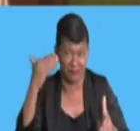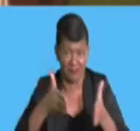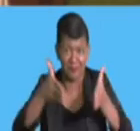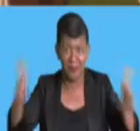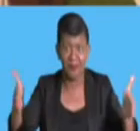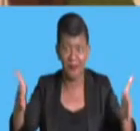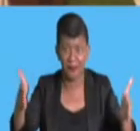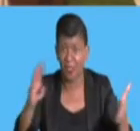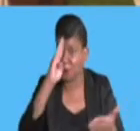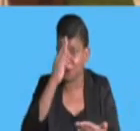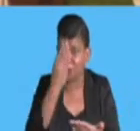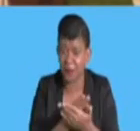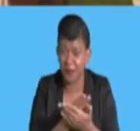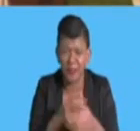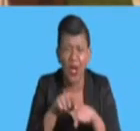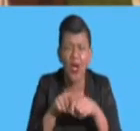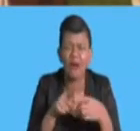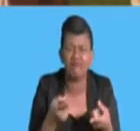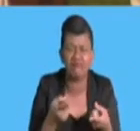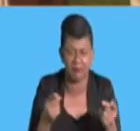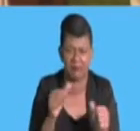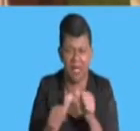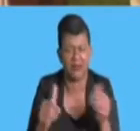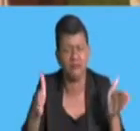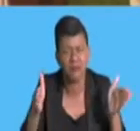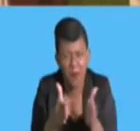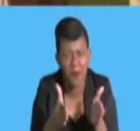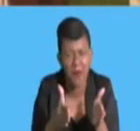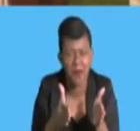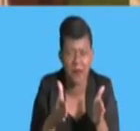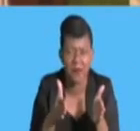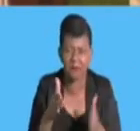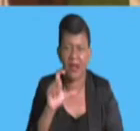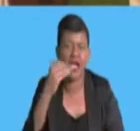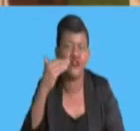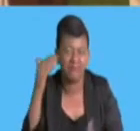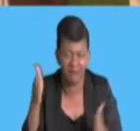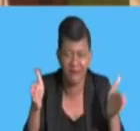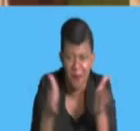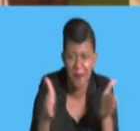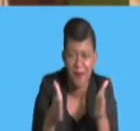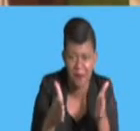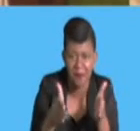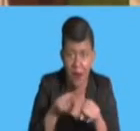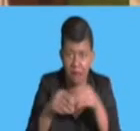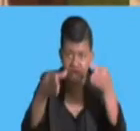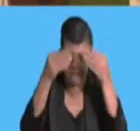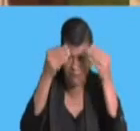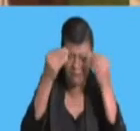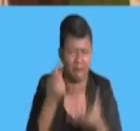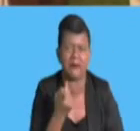smaller classes. 3, less spent on materials. More and more of this is going to be either provided by the teachers or the students